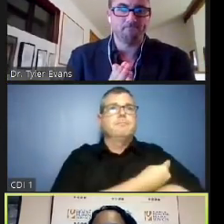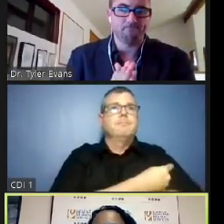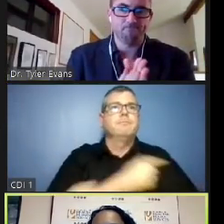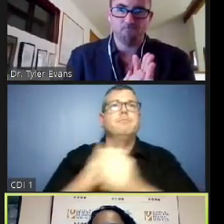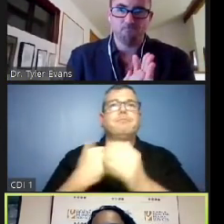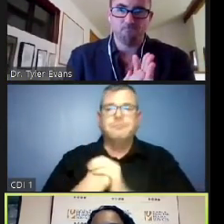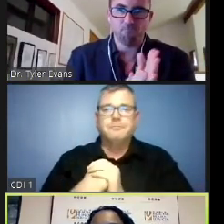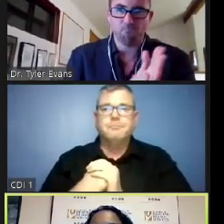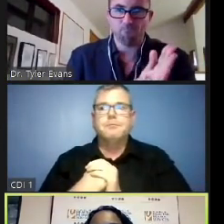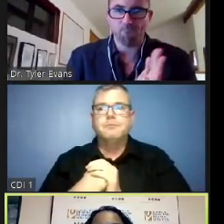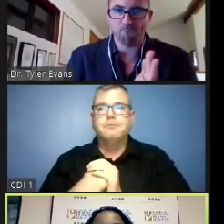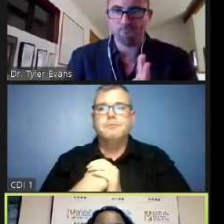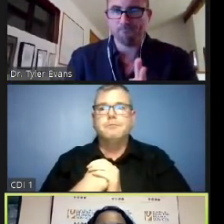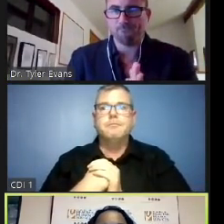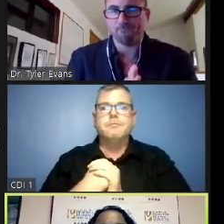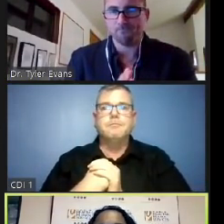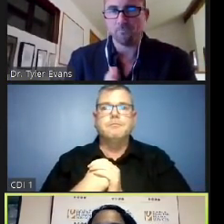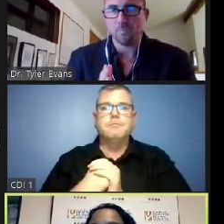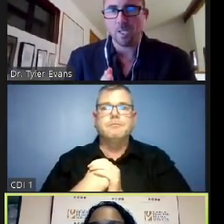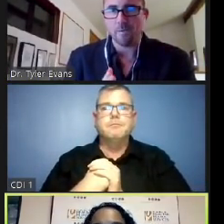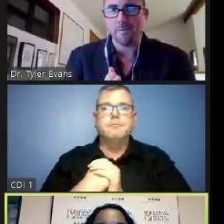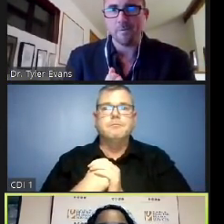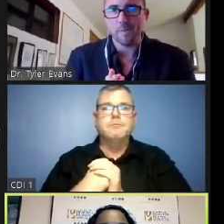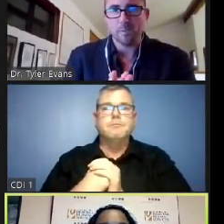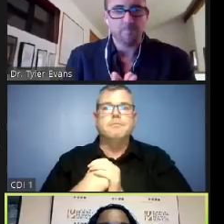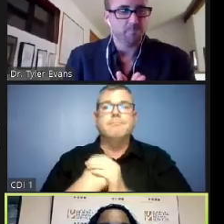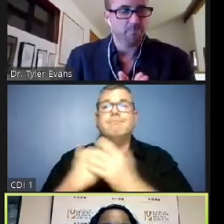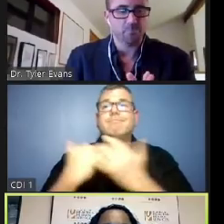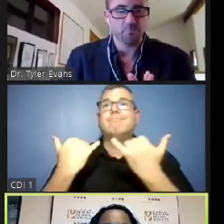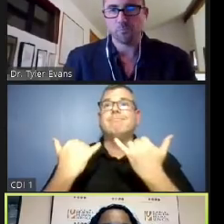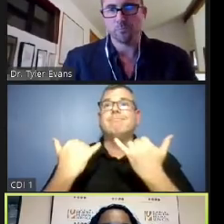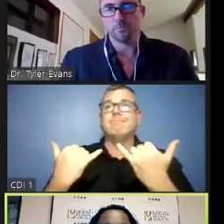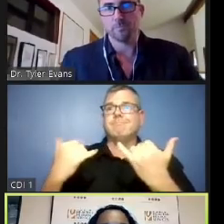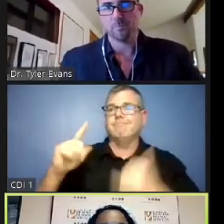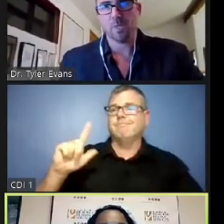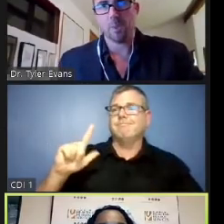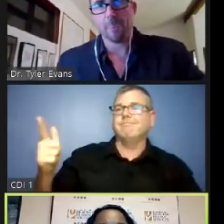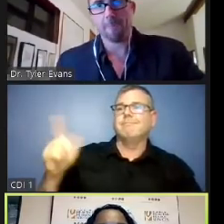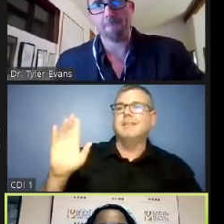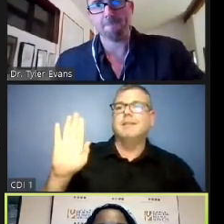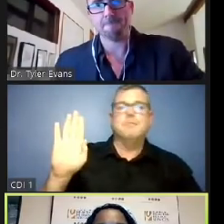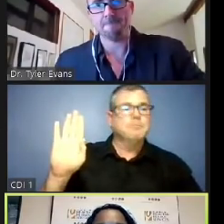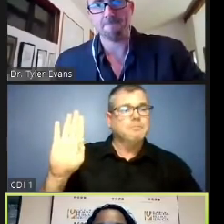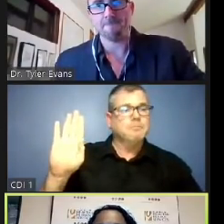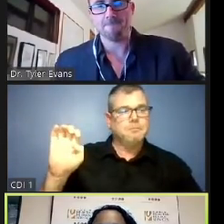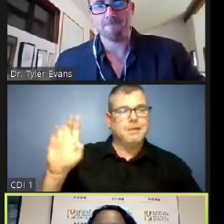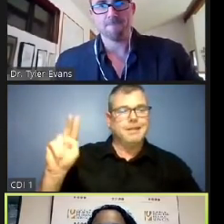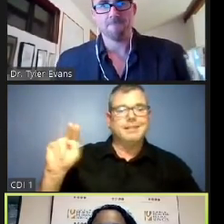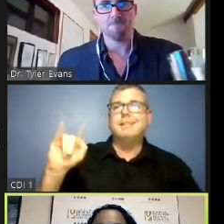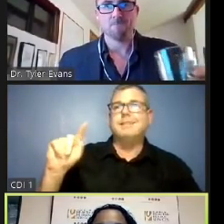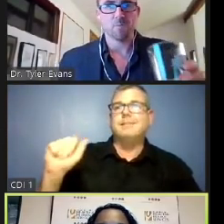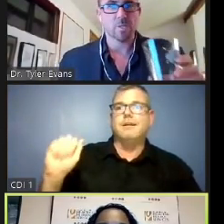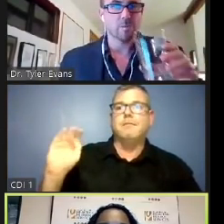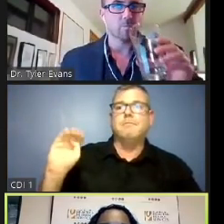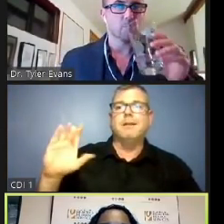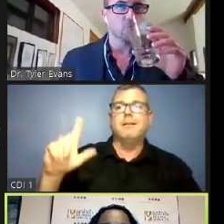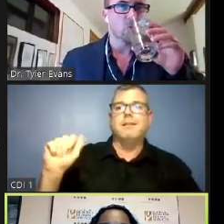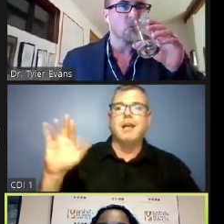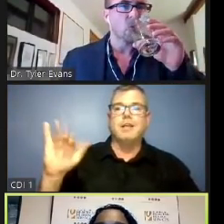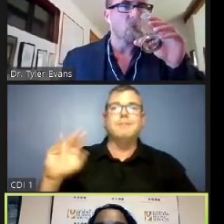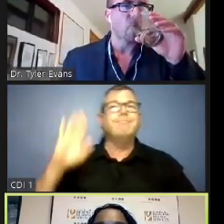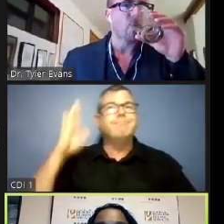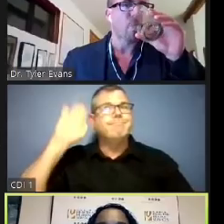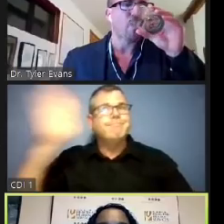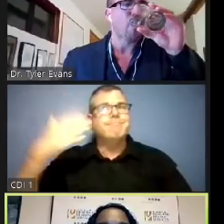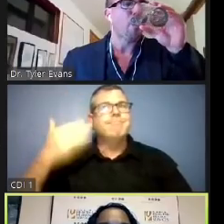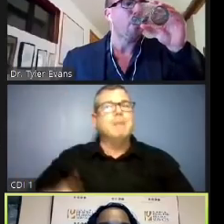Thank you, Dr. Tyler Evans. I really appreciate your presentation. Yes, I'm Benita McLaren, Director of Health and Human Services. I